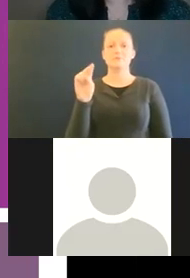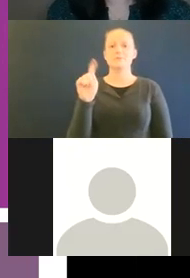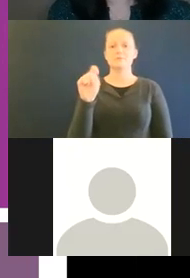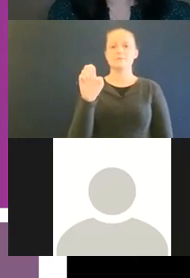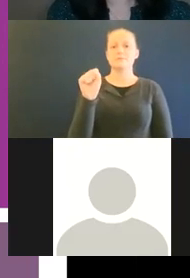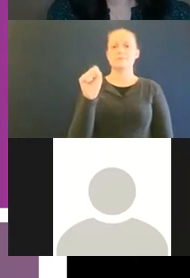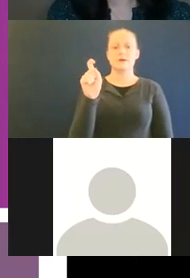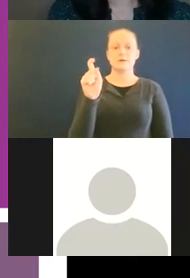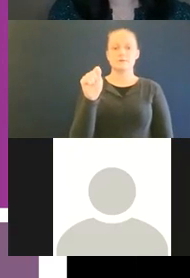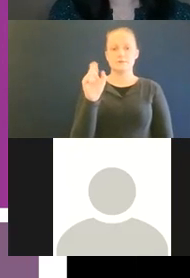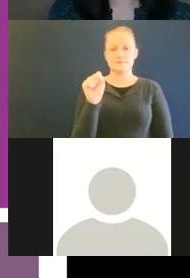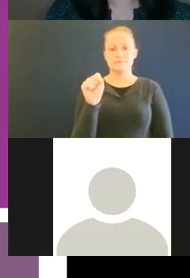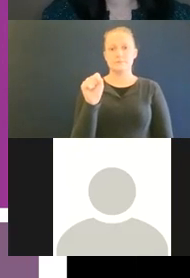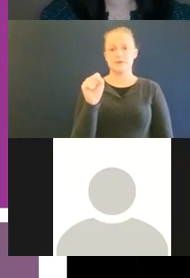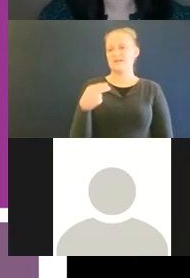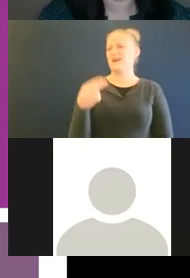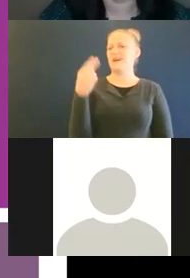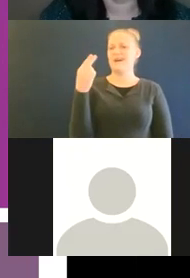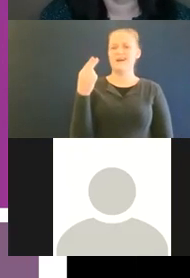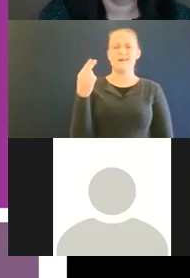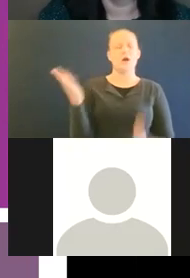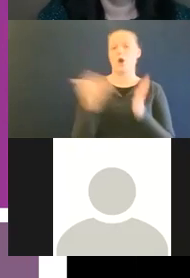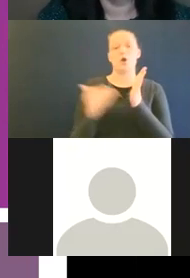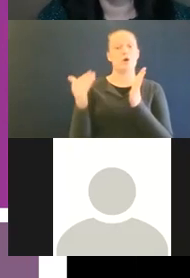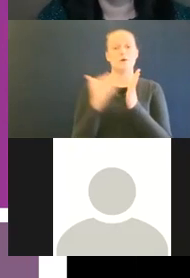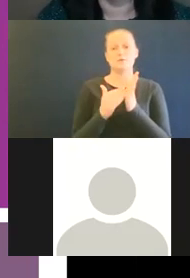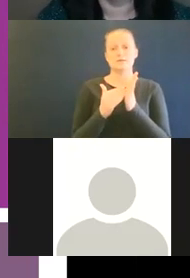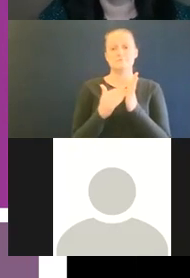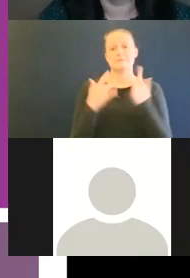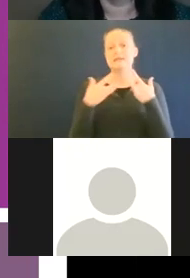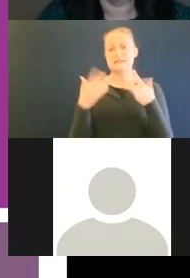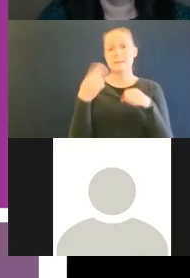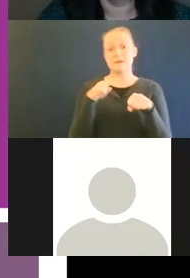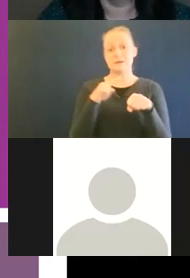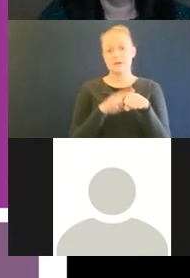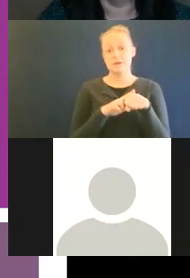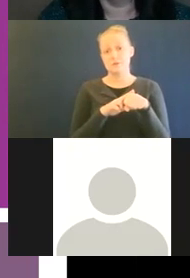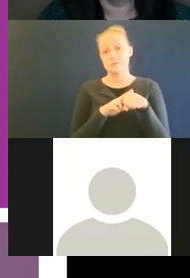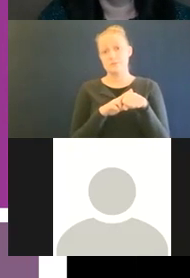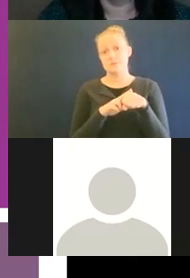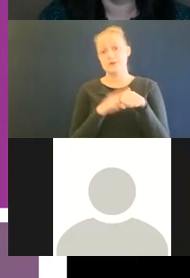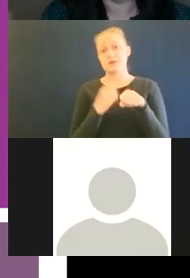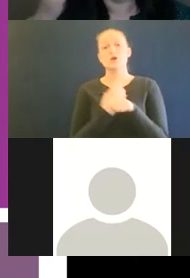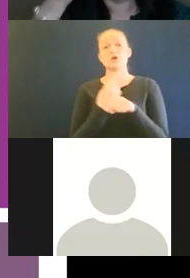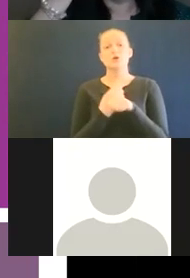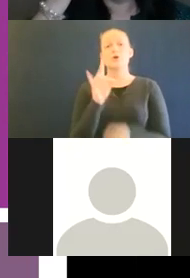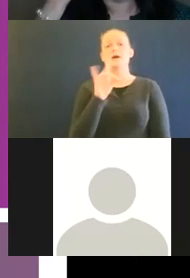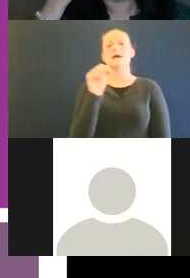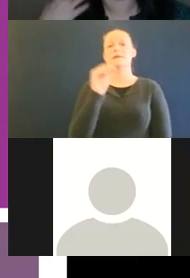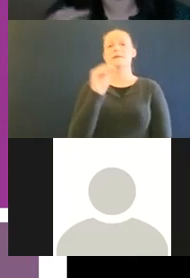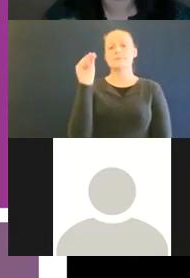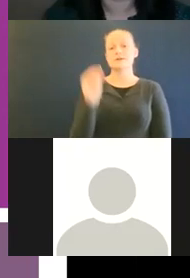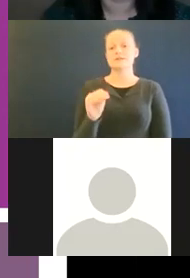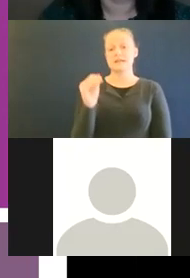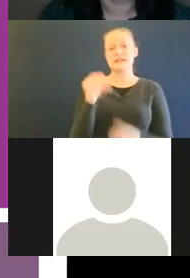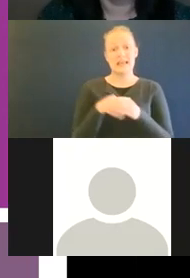words that come up about 80% of our language within a day.